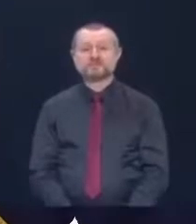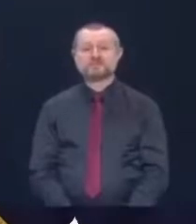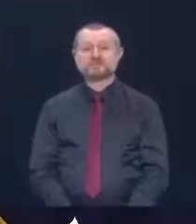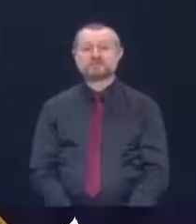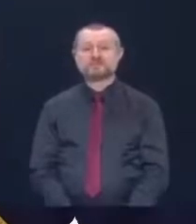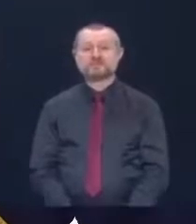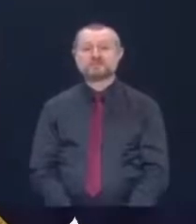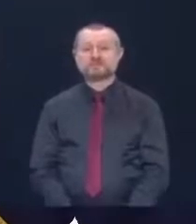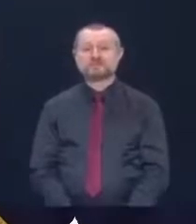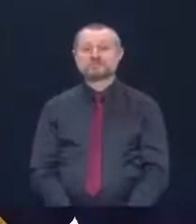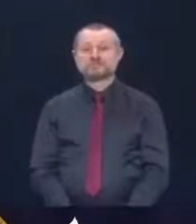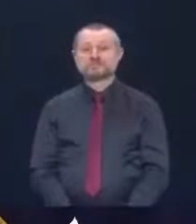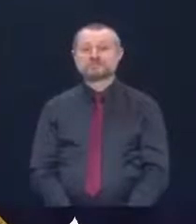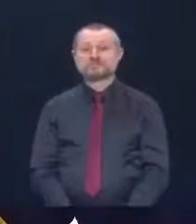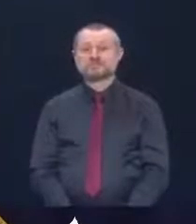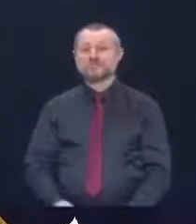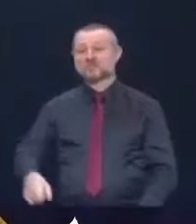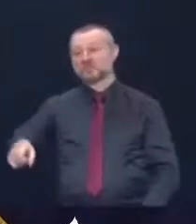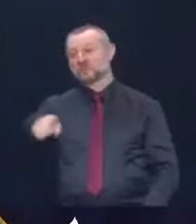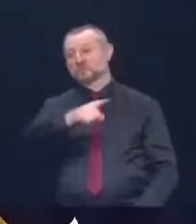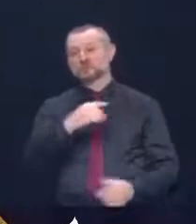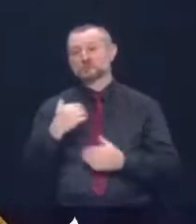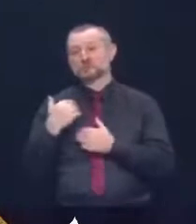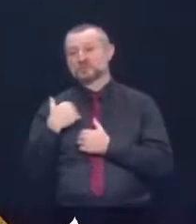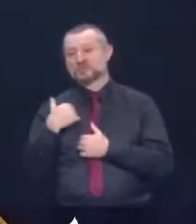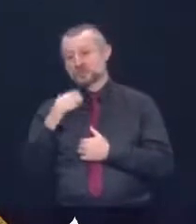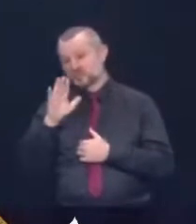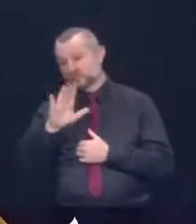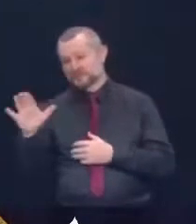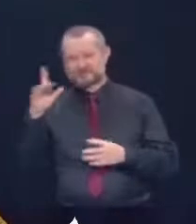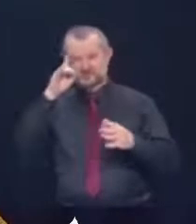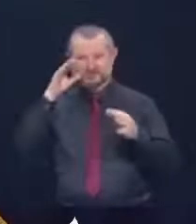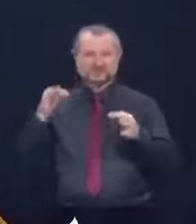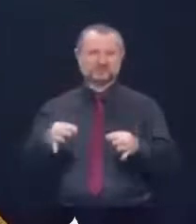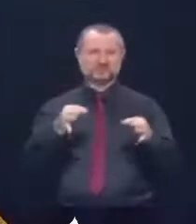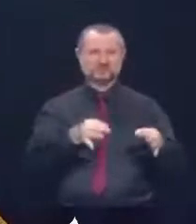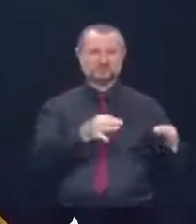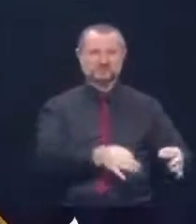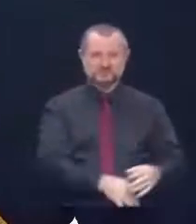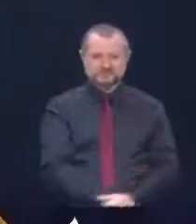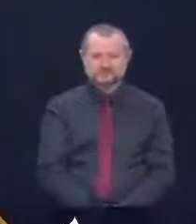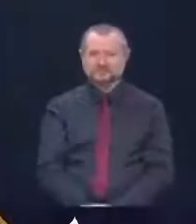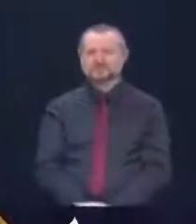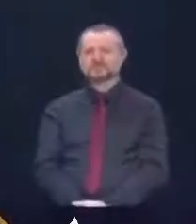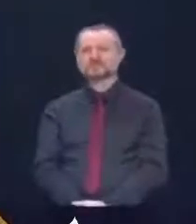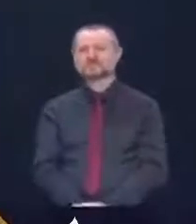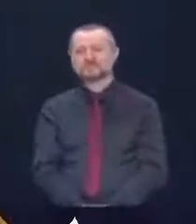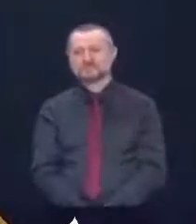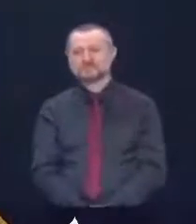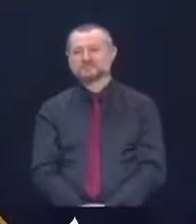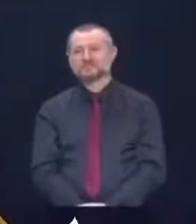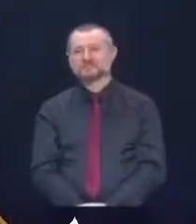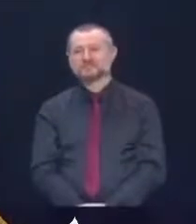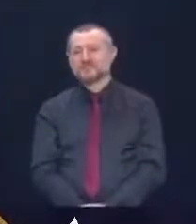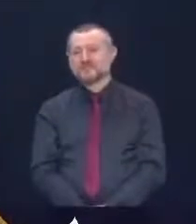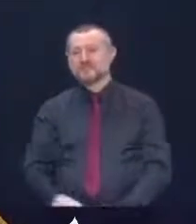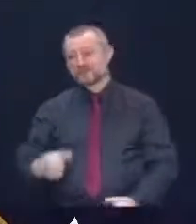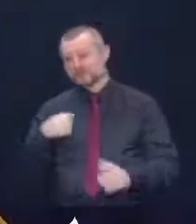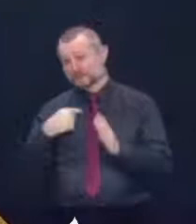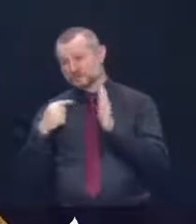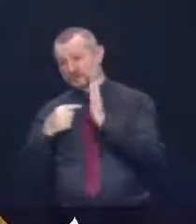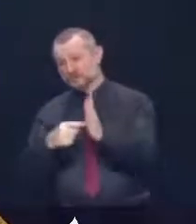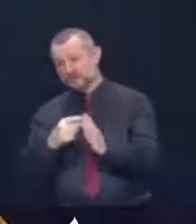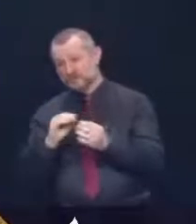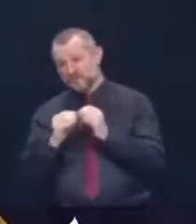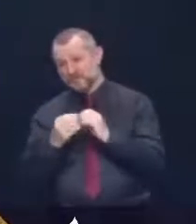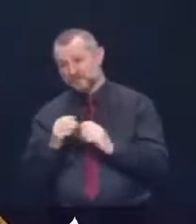you are responsible for your actions. And here are the numbers, and